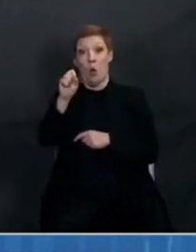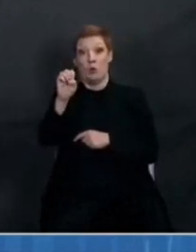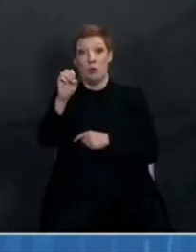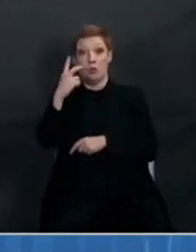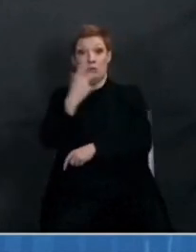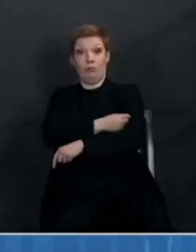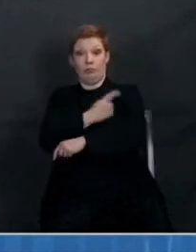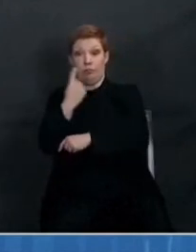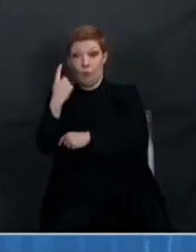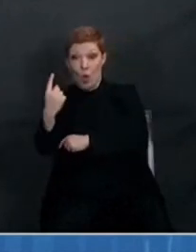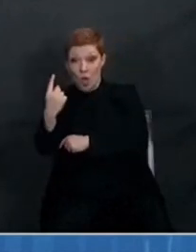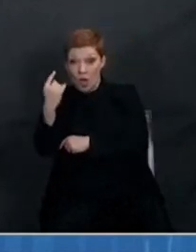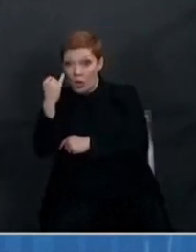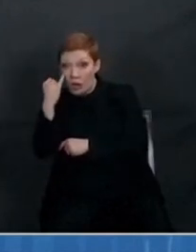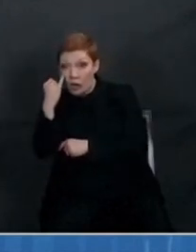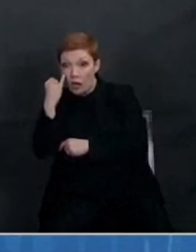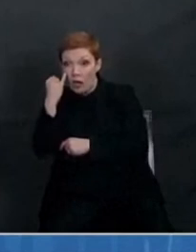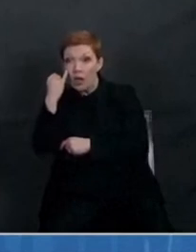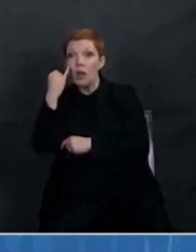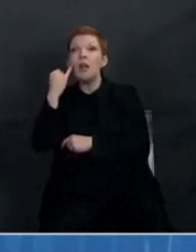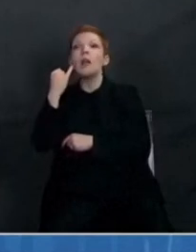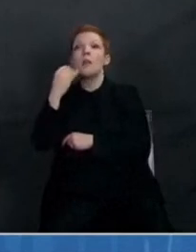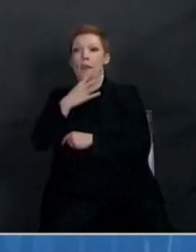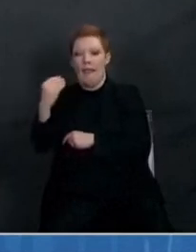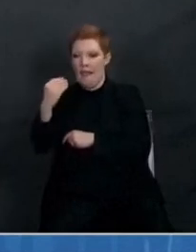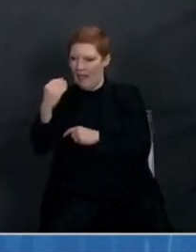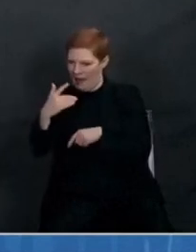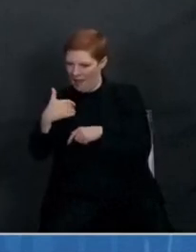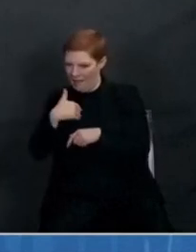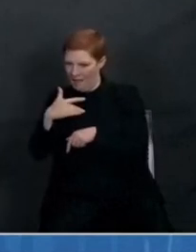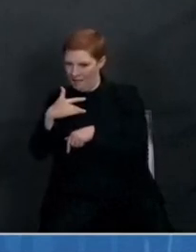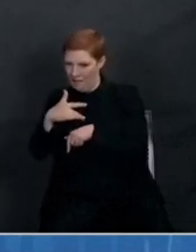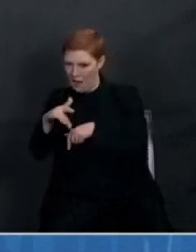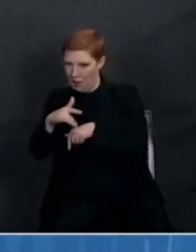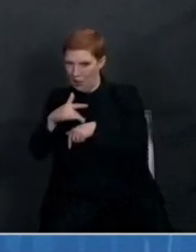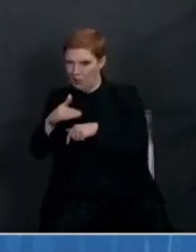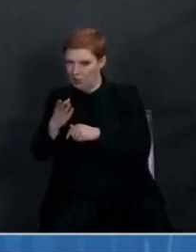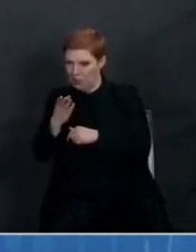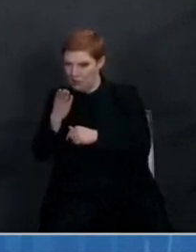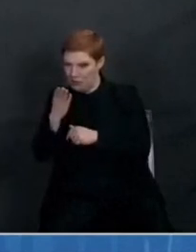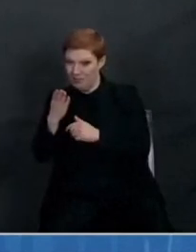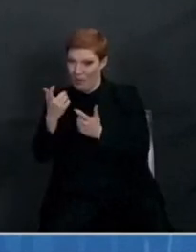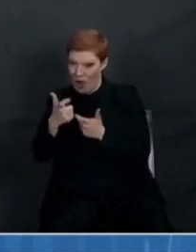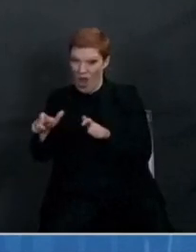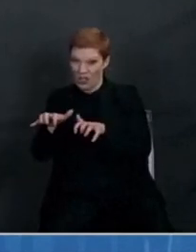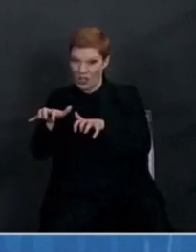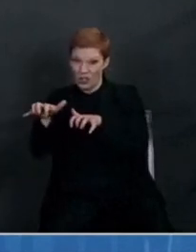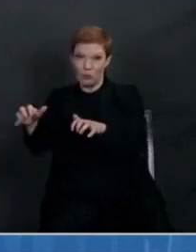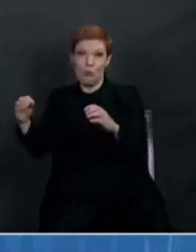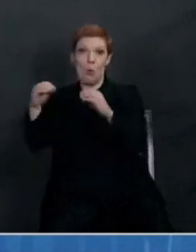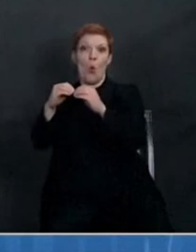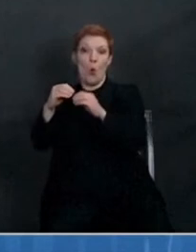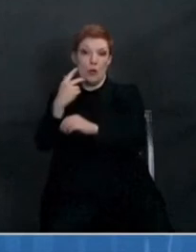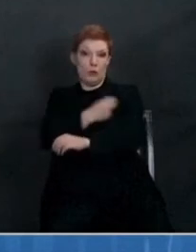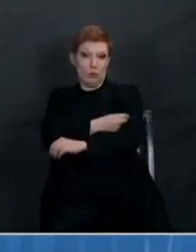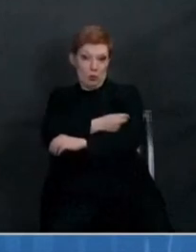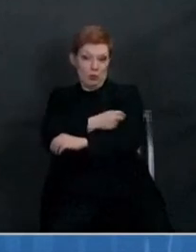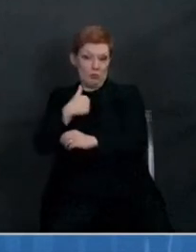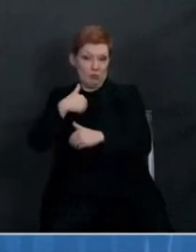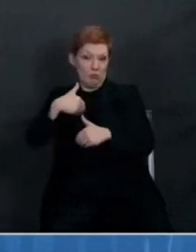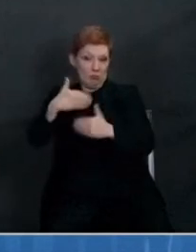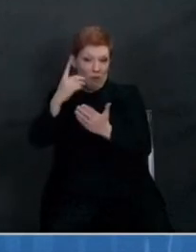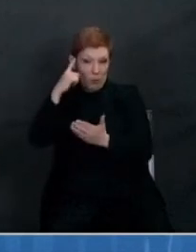a very strict cold chain, as well as the availability of having a large number of doses. So I just bring that to your